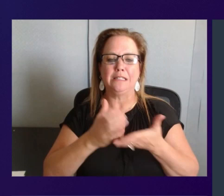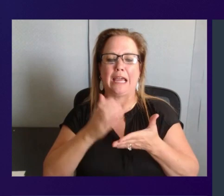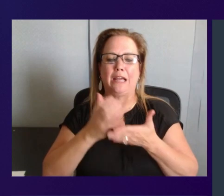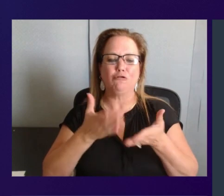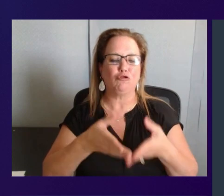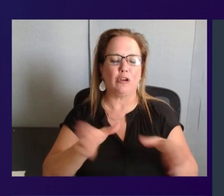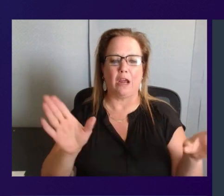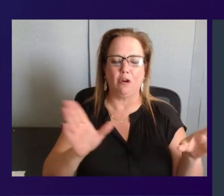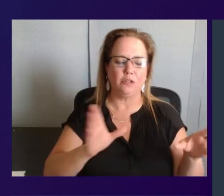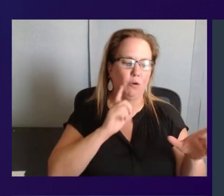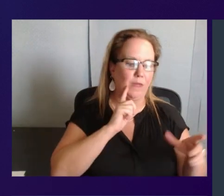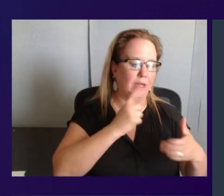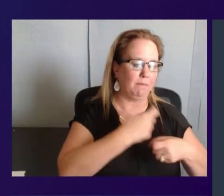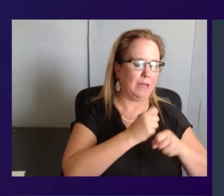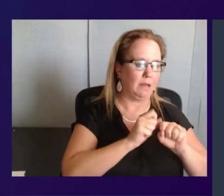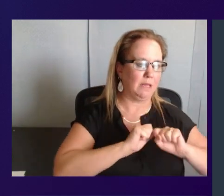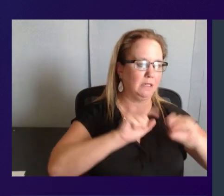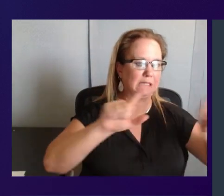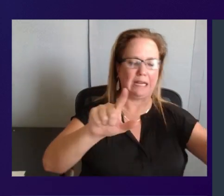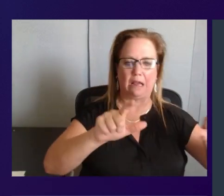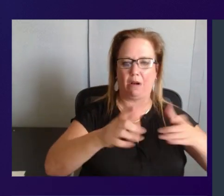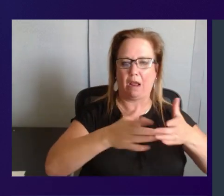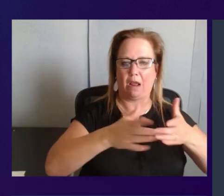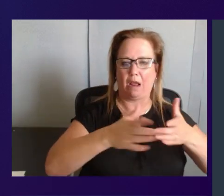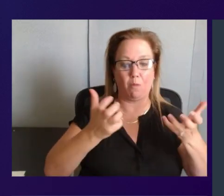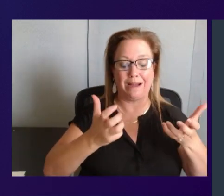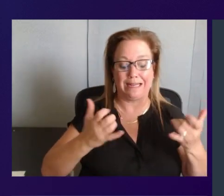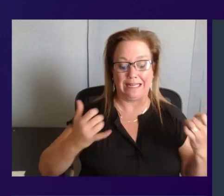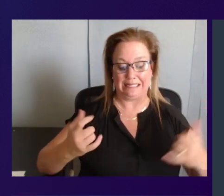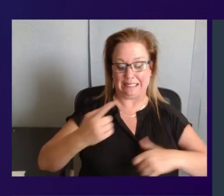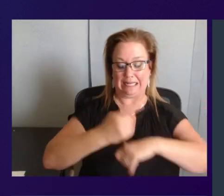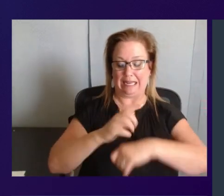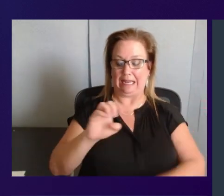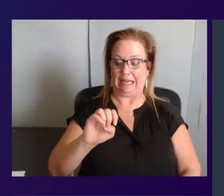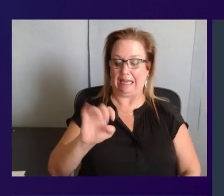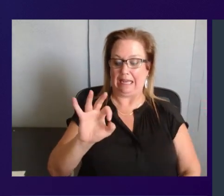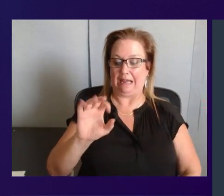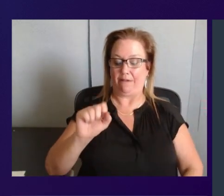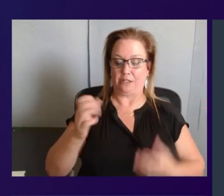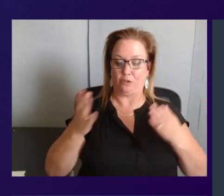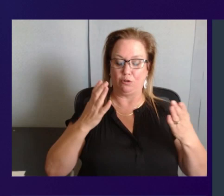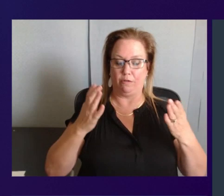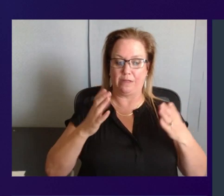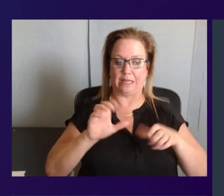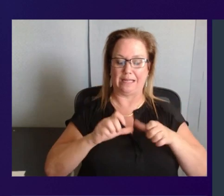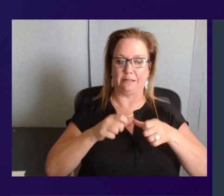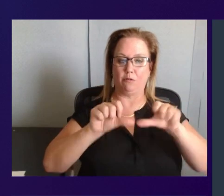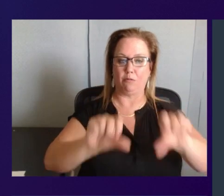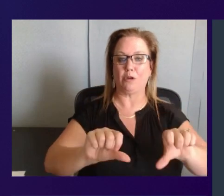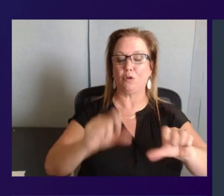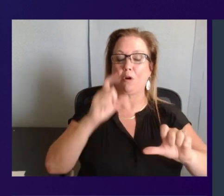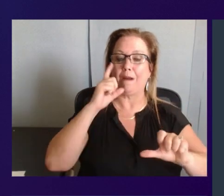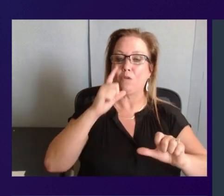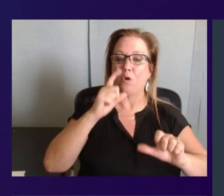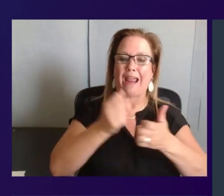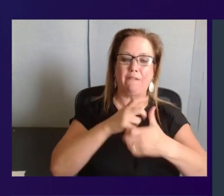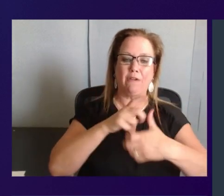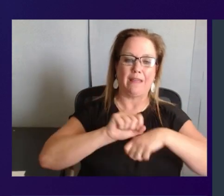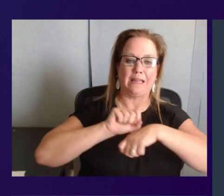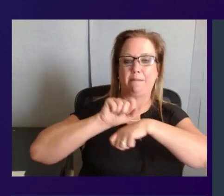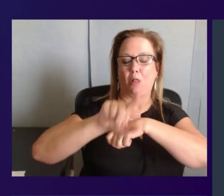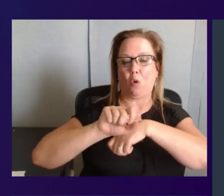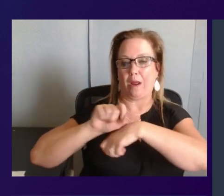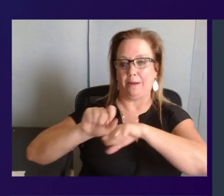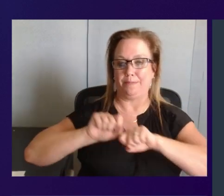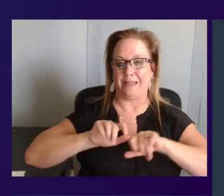recreate, redeploy them however they wanted to. Today, EFS serves as the repository for everything they deploy.